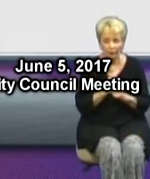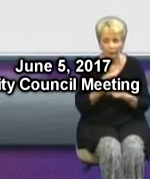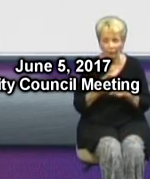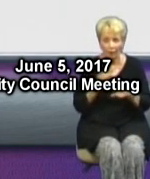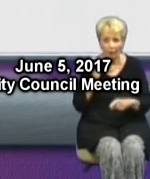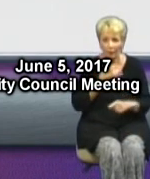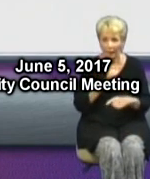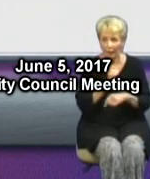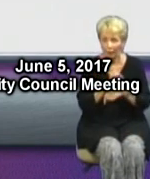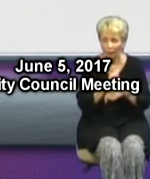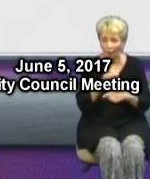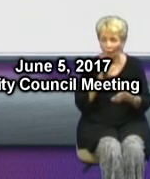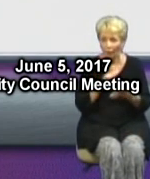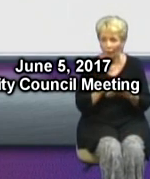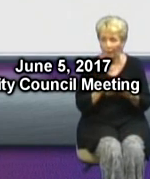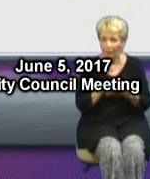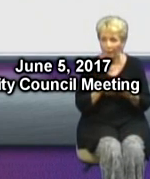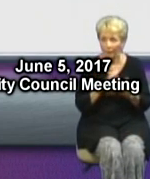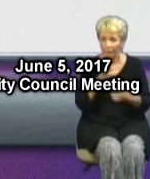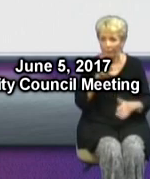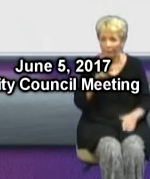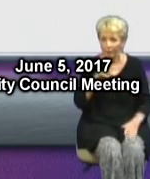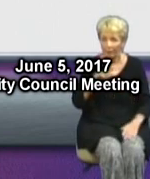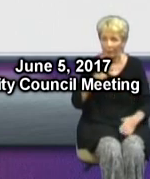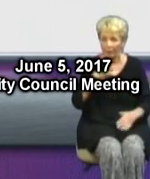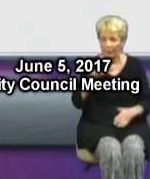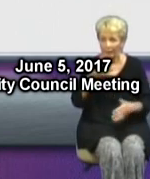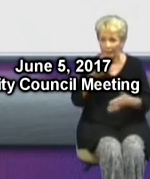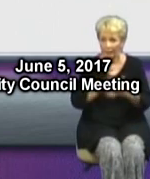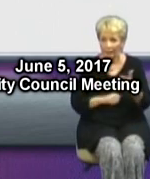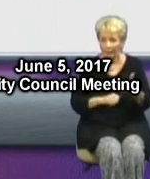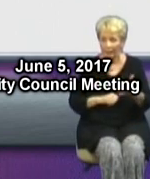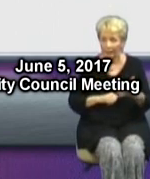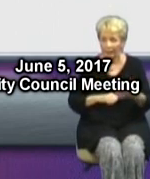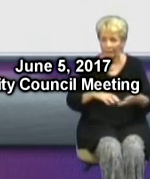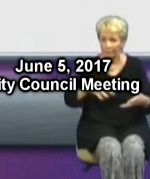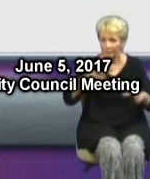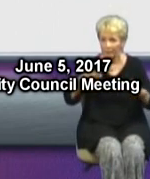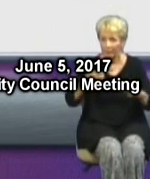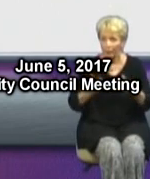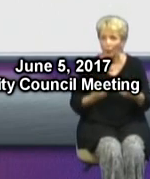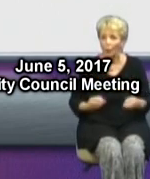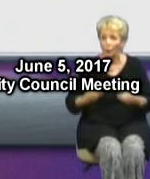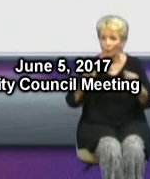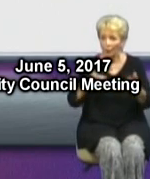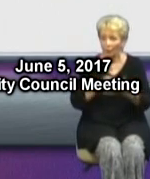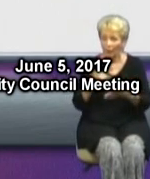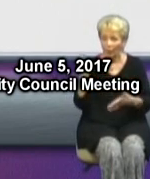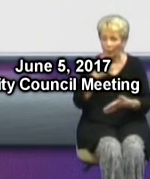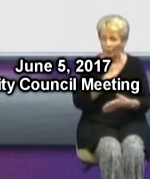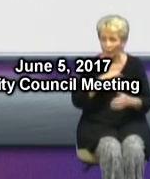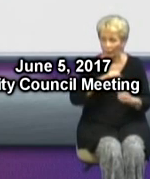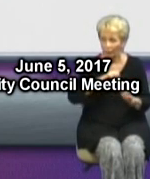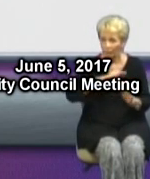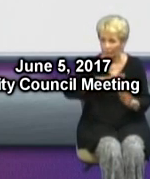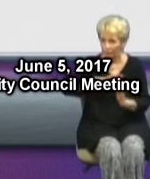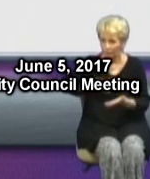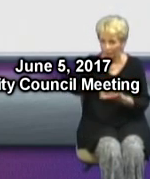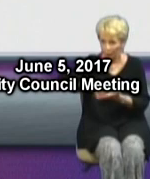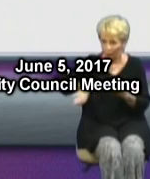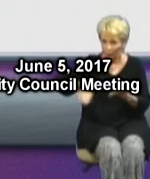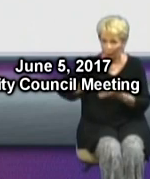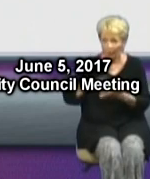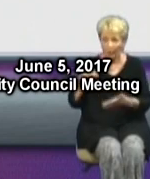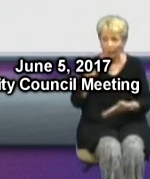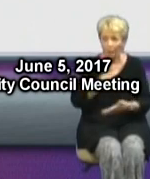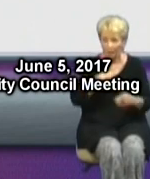our consultant that the bundling discount is out of vogue and recommended that we do away with that, and we decided to